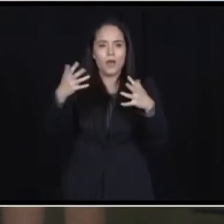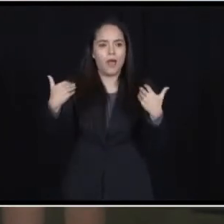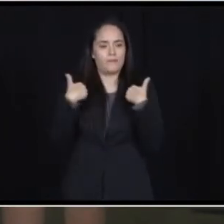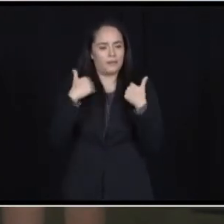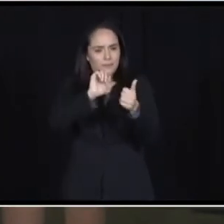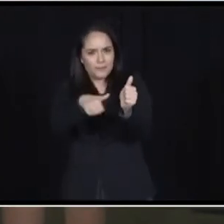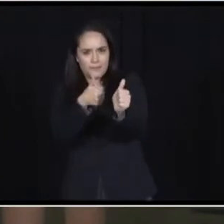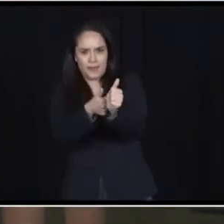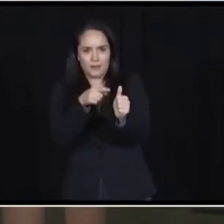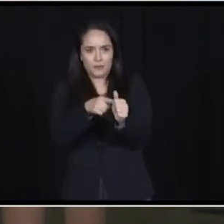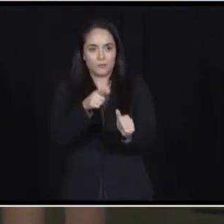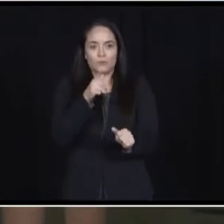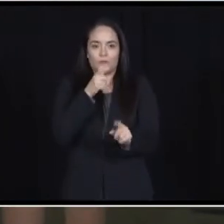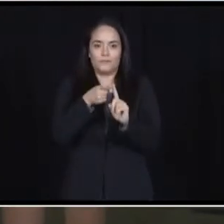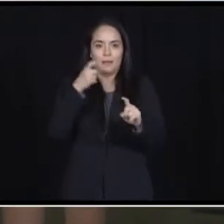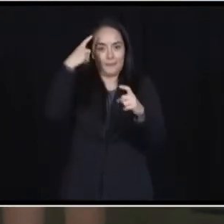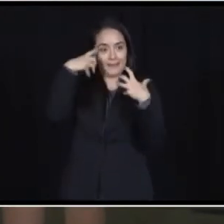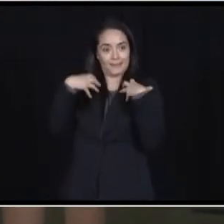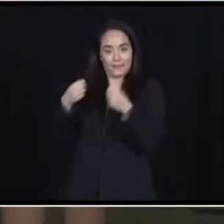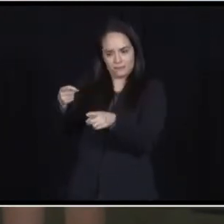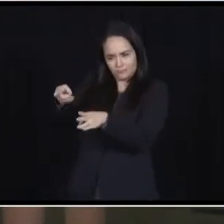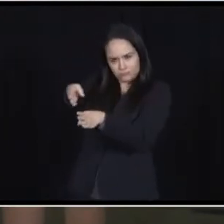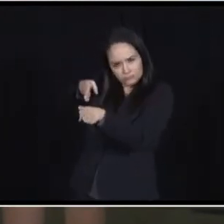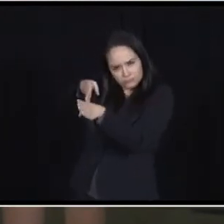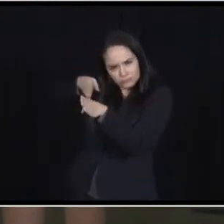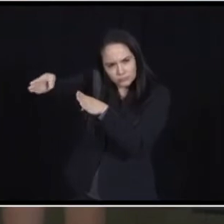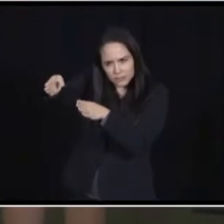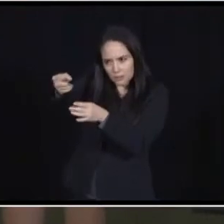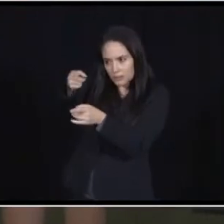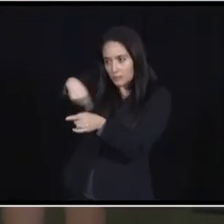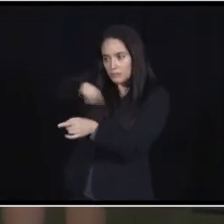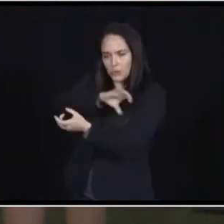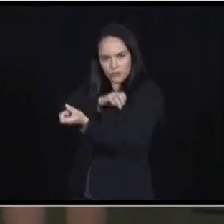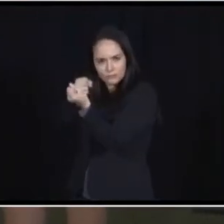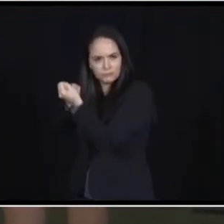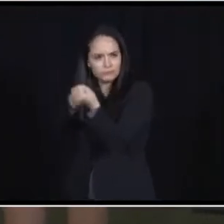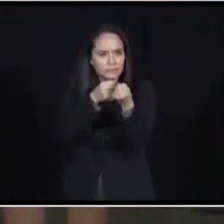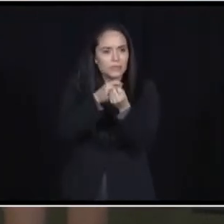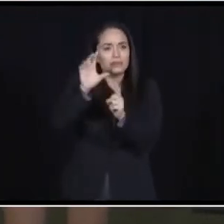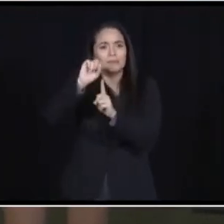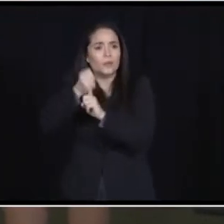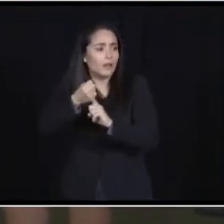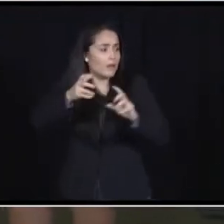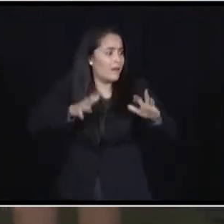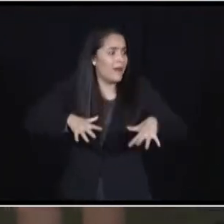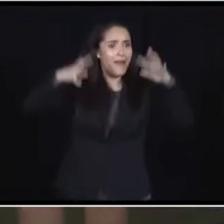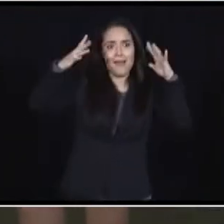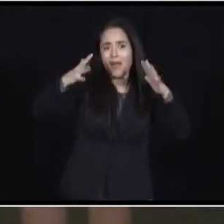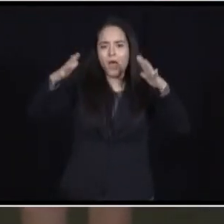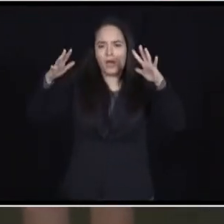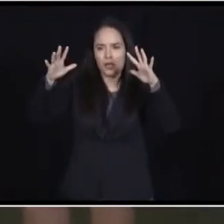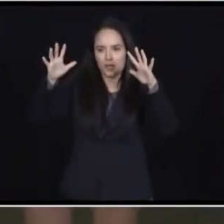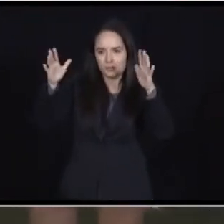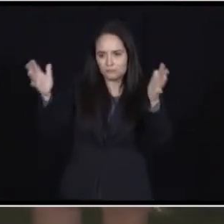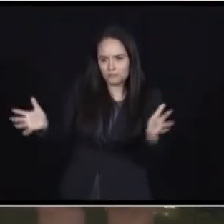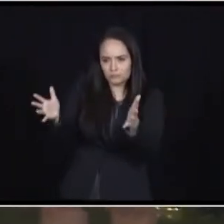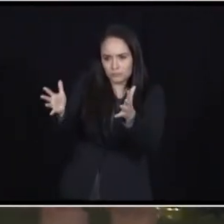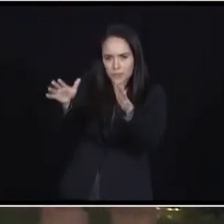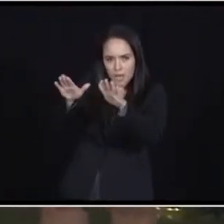professionals who can help them de-escalate situations and get people the help they need. So today, I'm sending